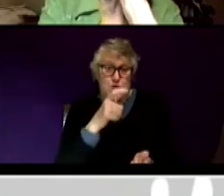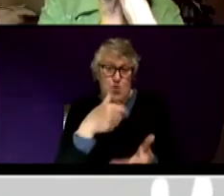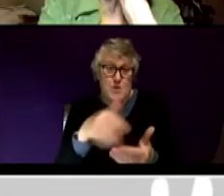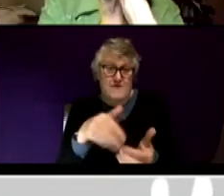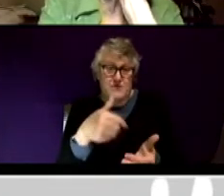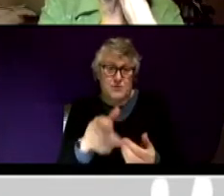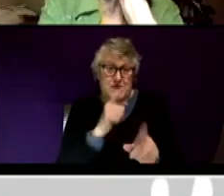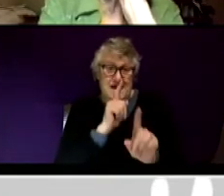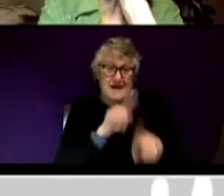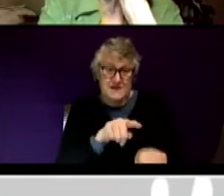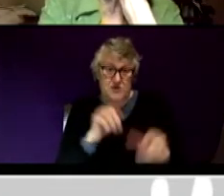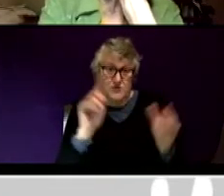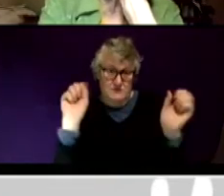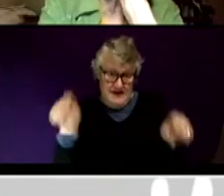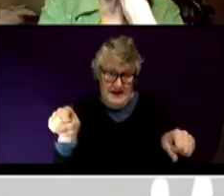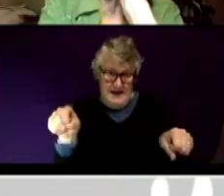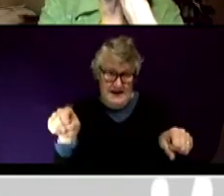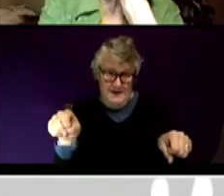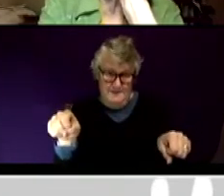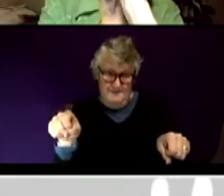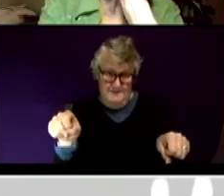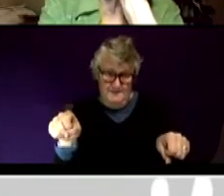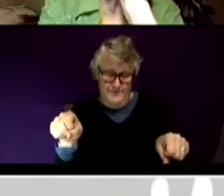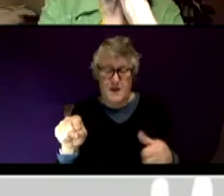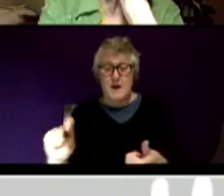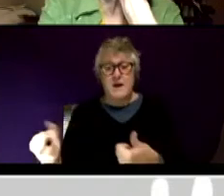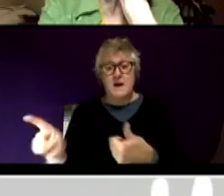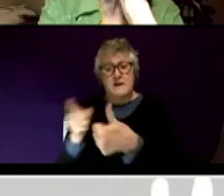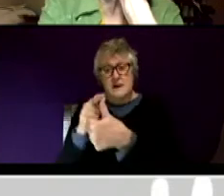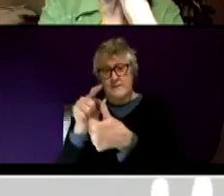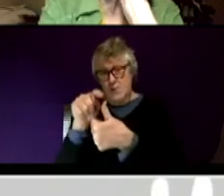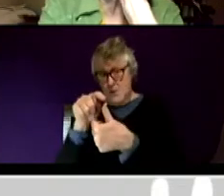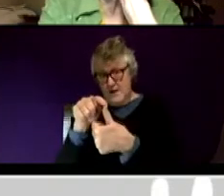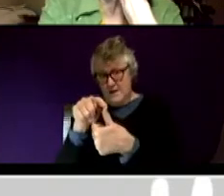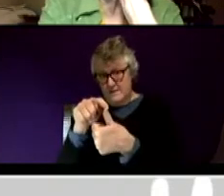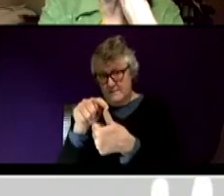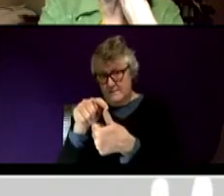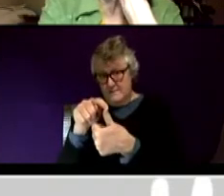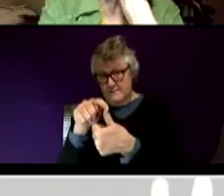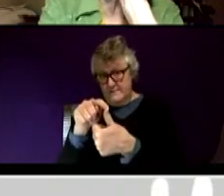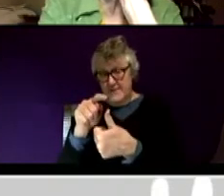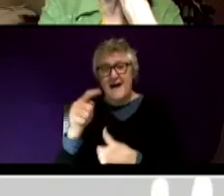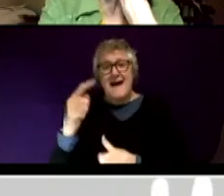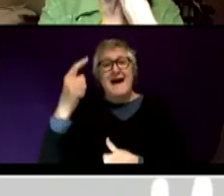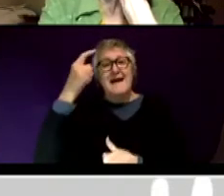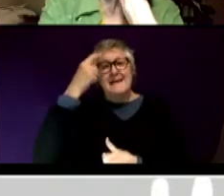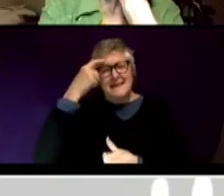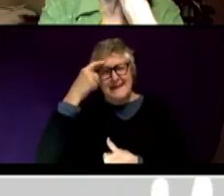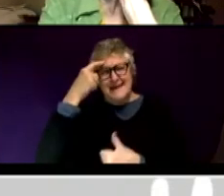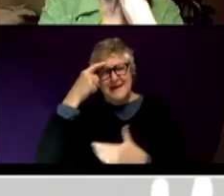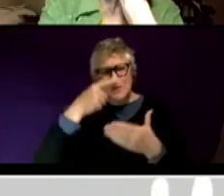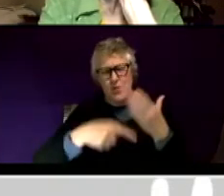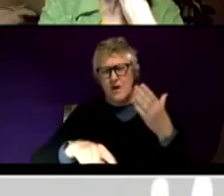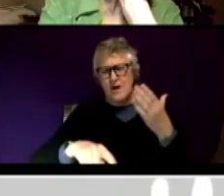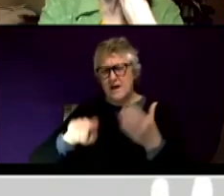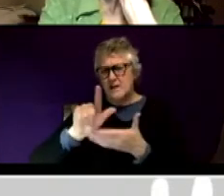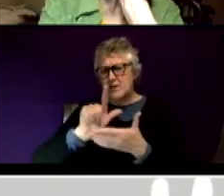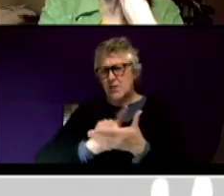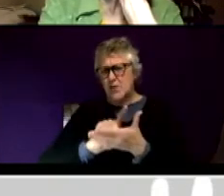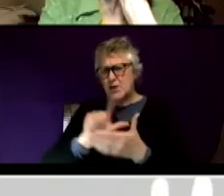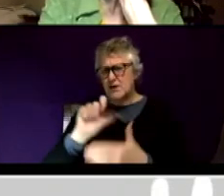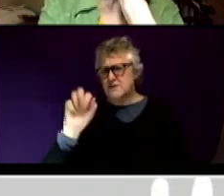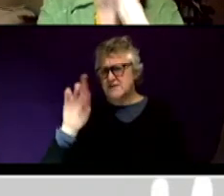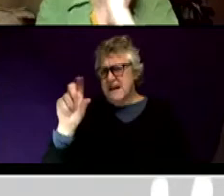Number one is, I think what Lawyer Sarah told us is that as